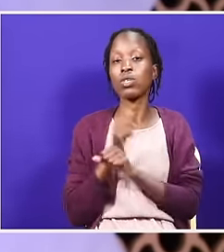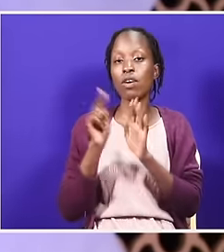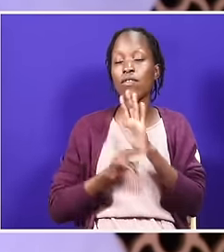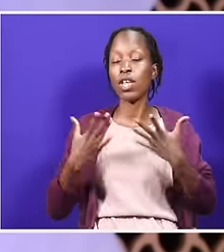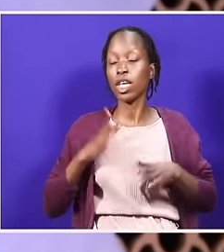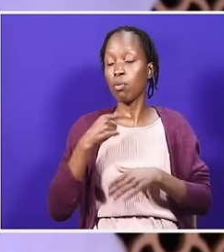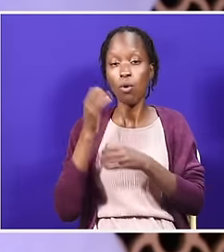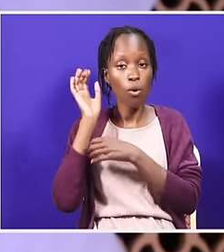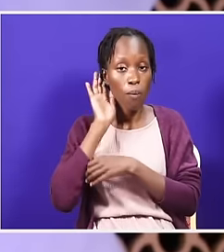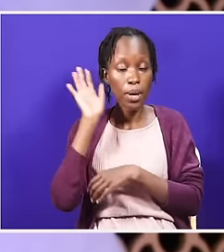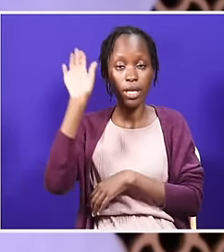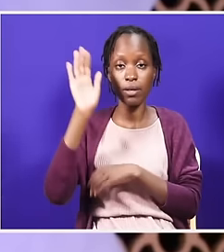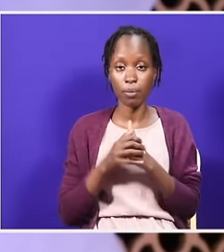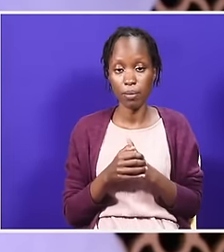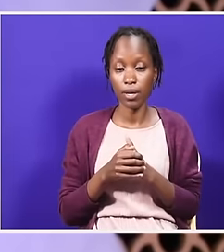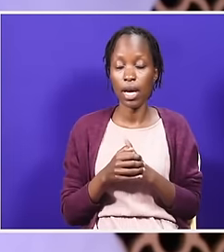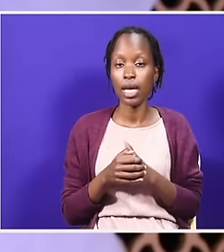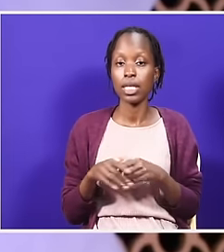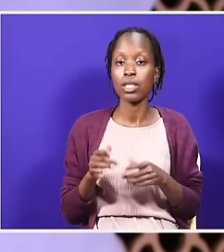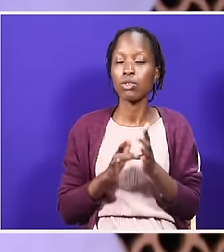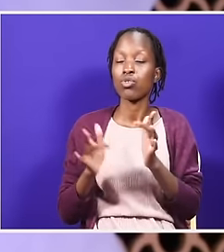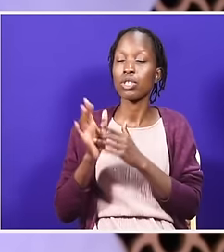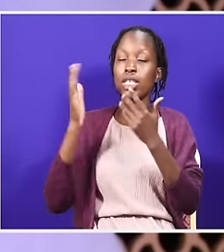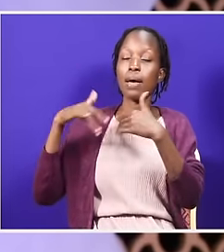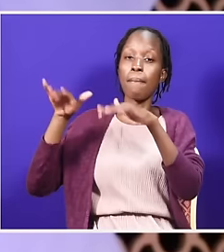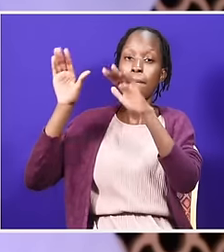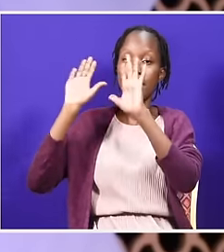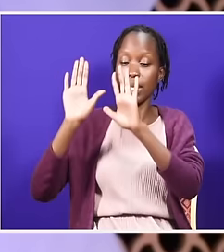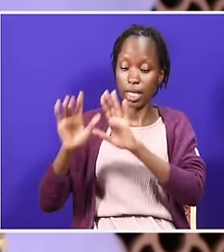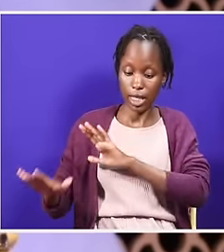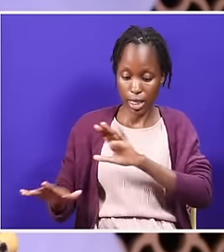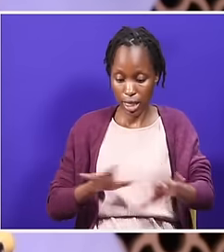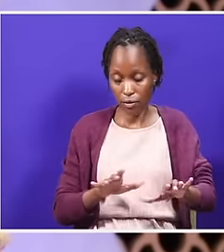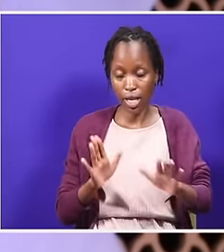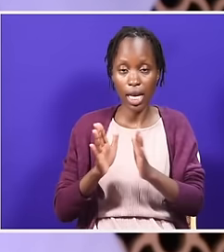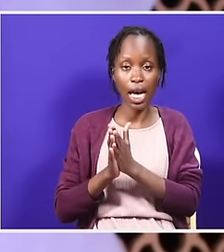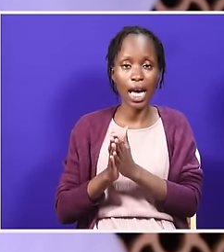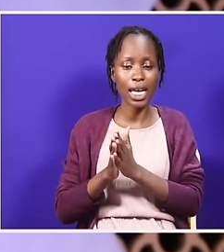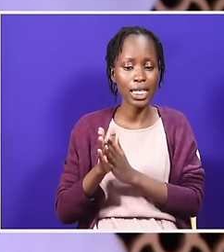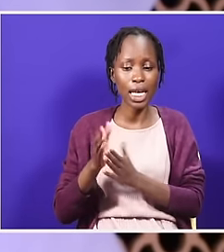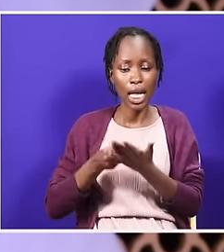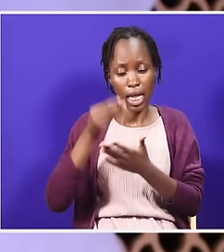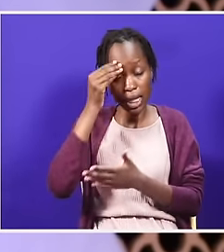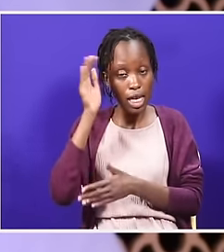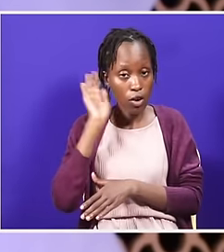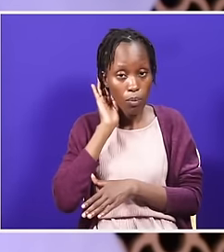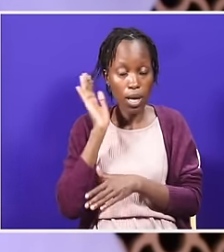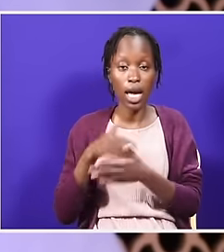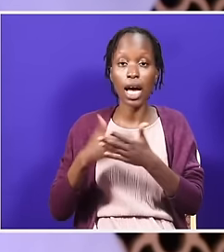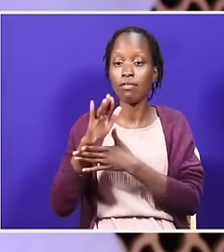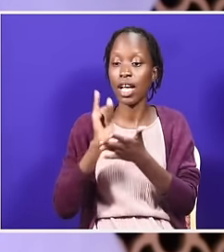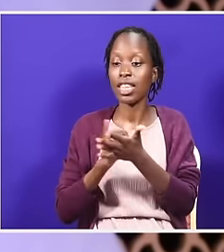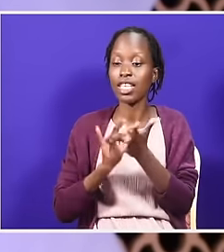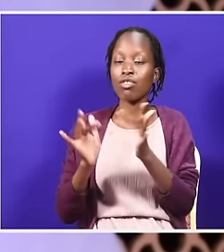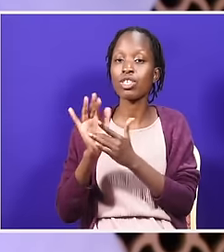him. Hebrews 5, 9 says that. So he submitted, he suffered and learned obedience, and only then he was